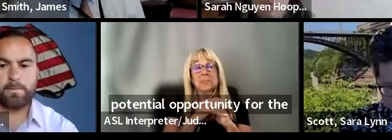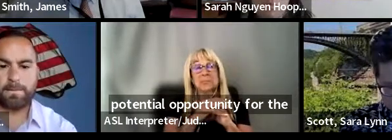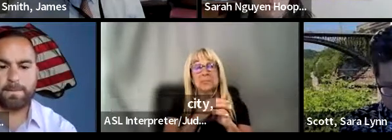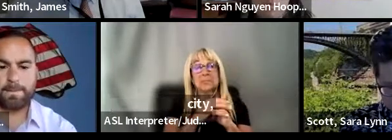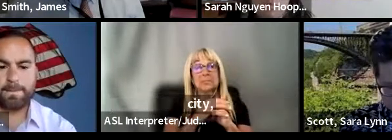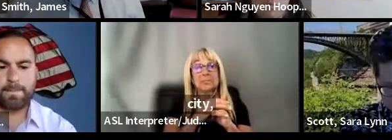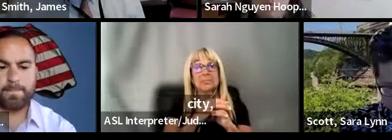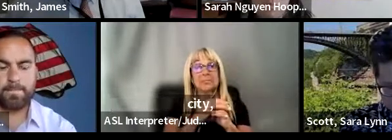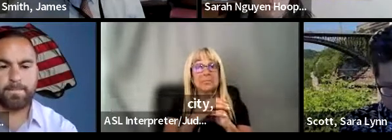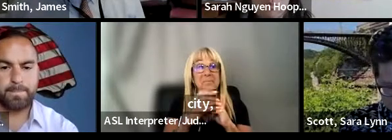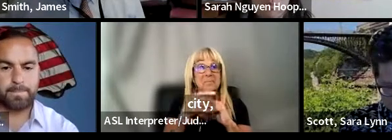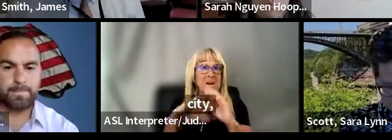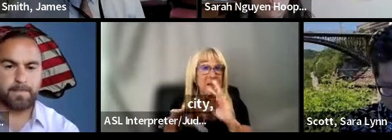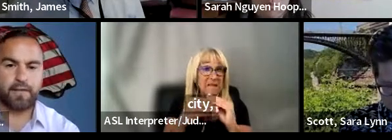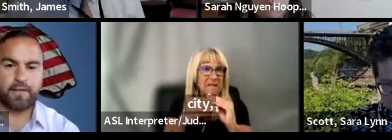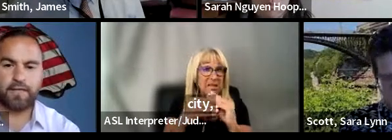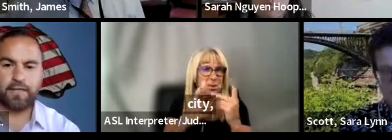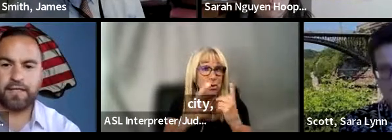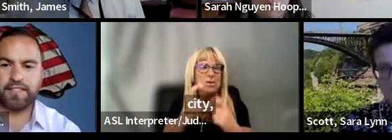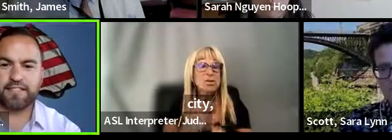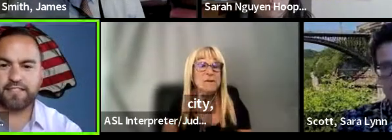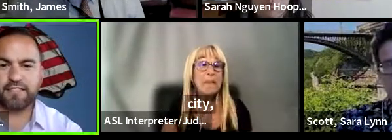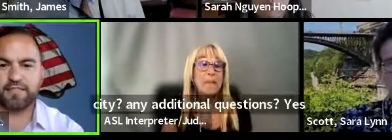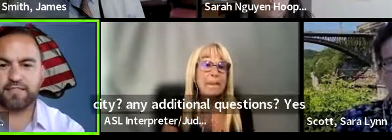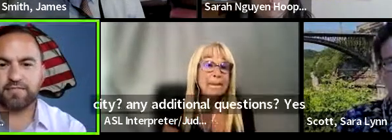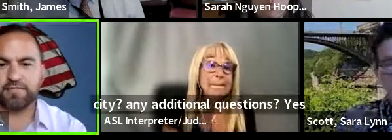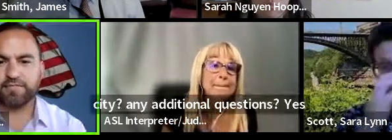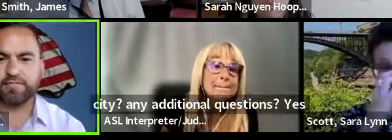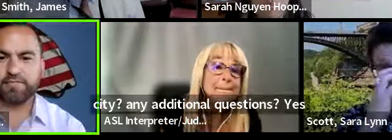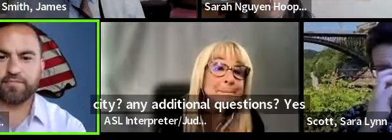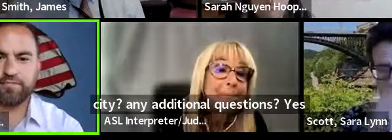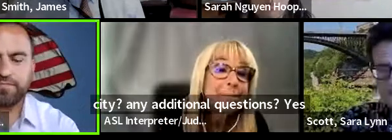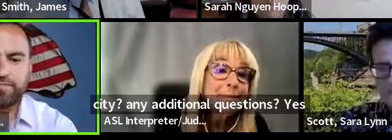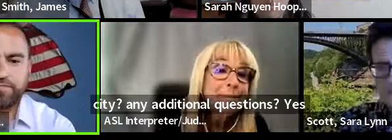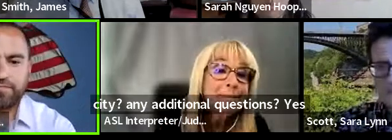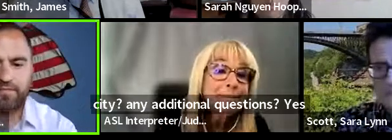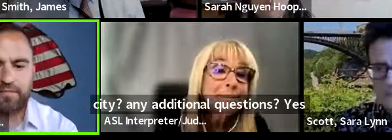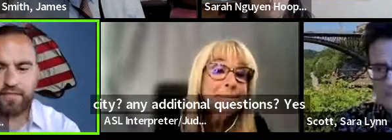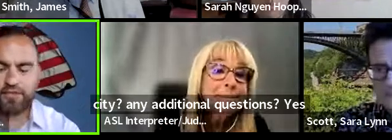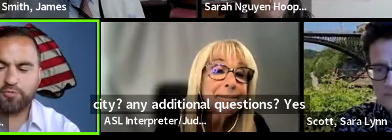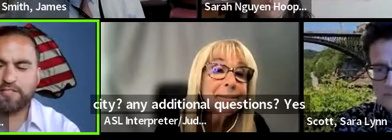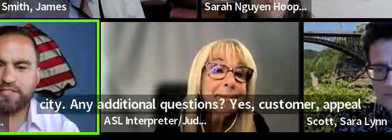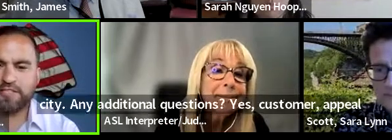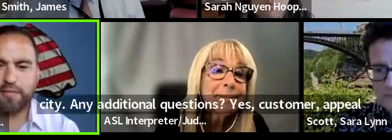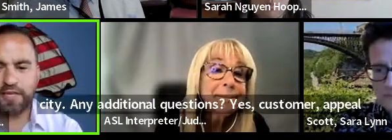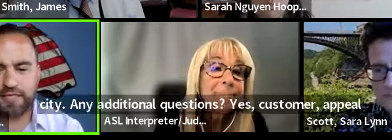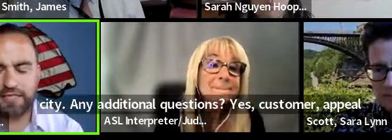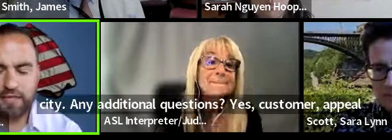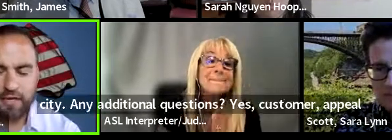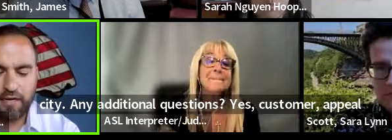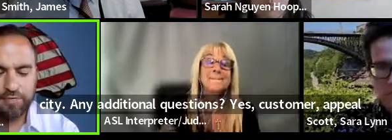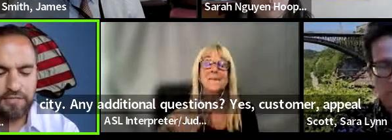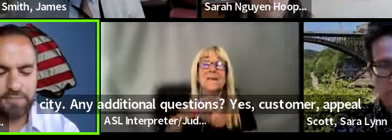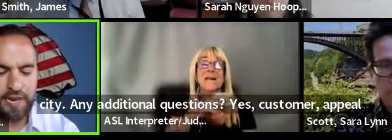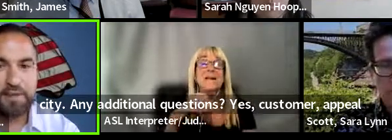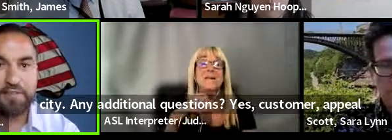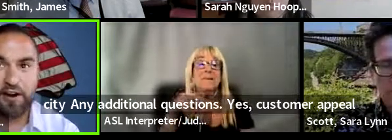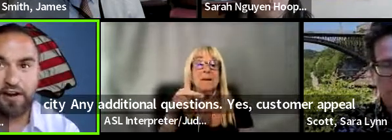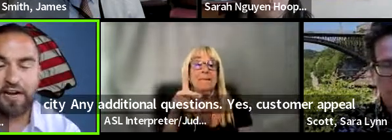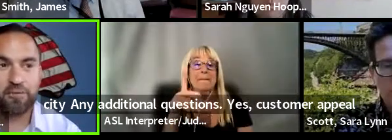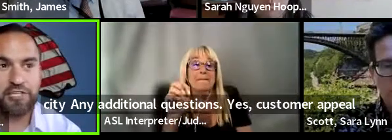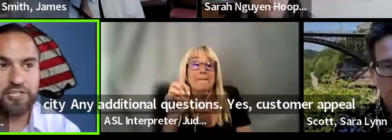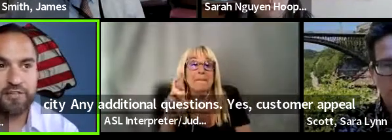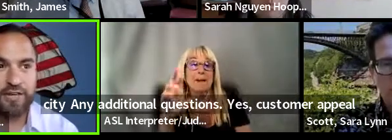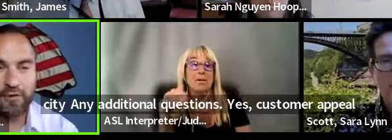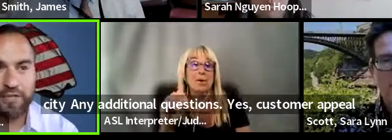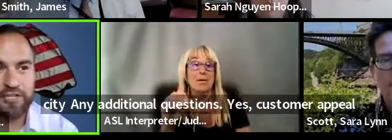Any additional questions? Yes. Councilmember Pio. Thank you, President Melendez. This might be